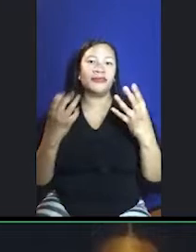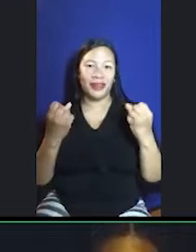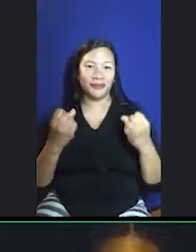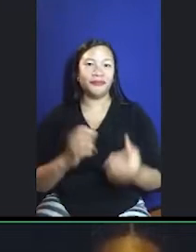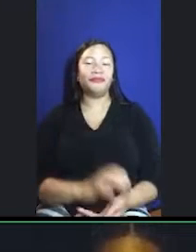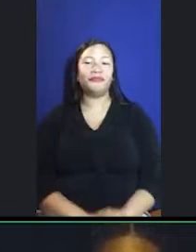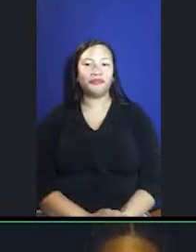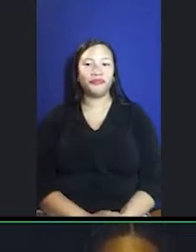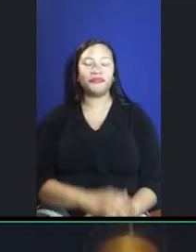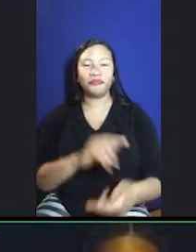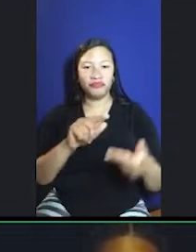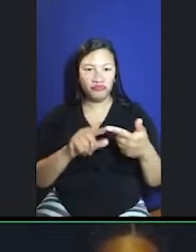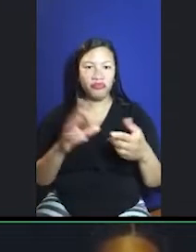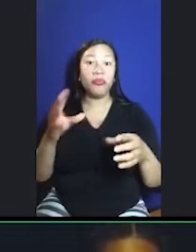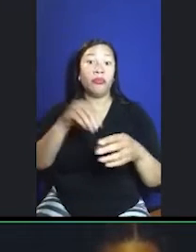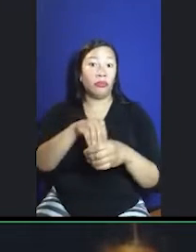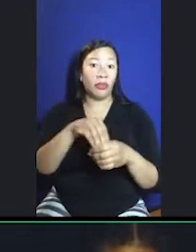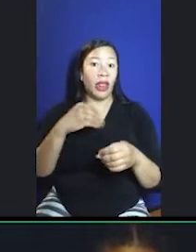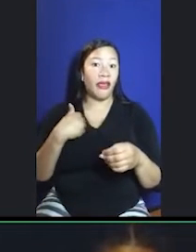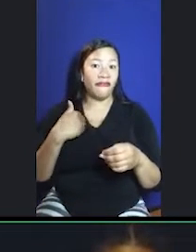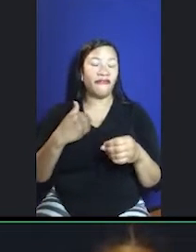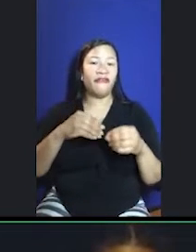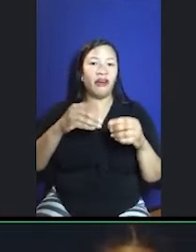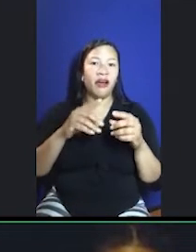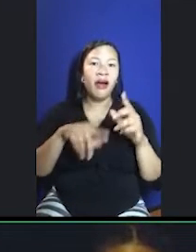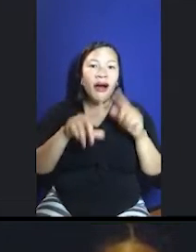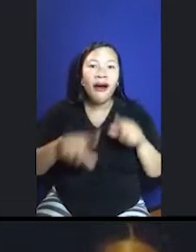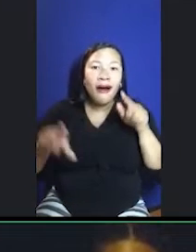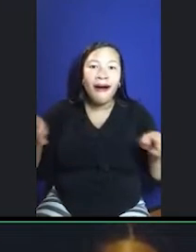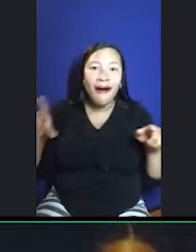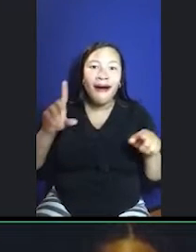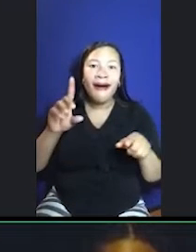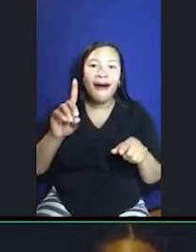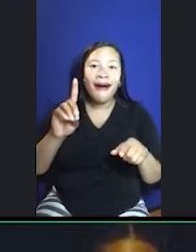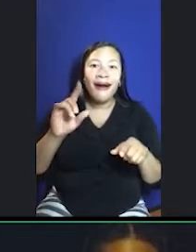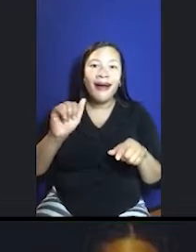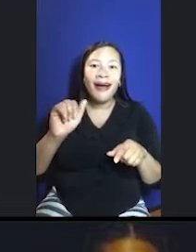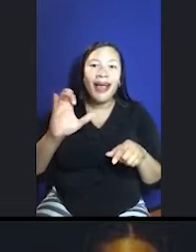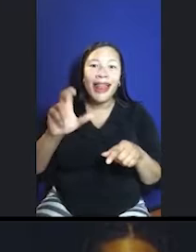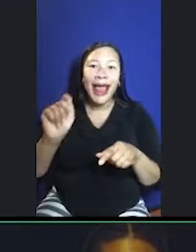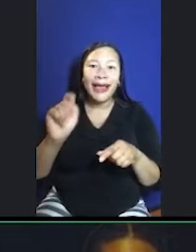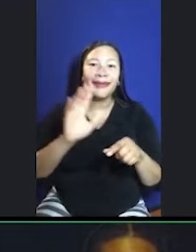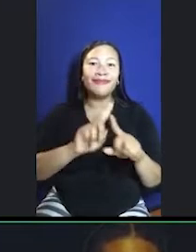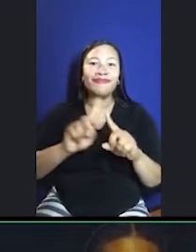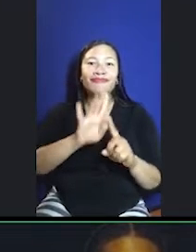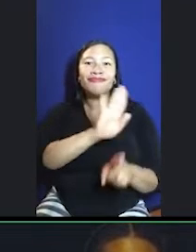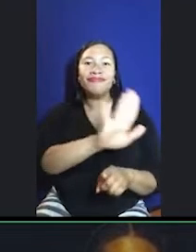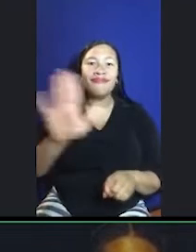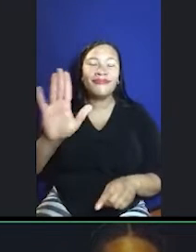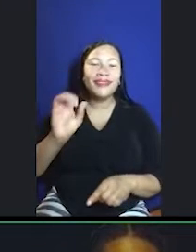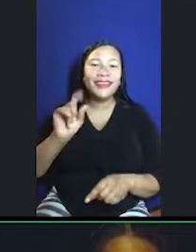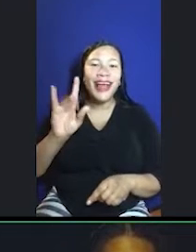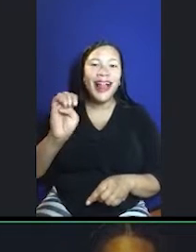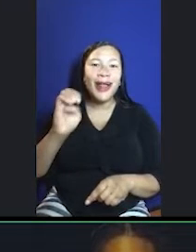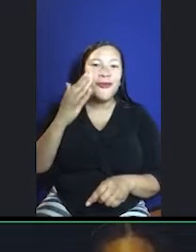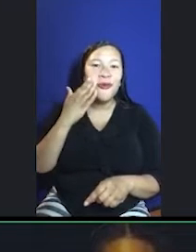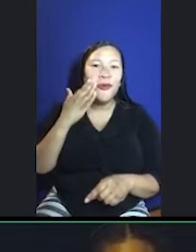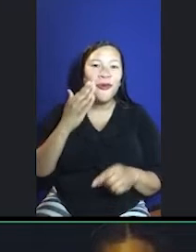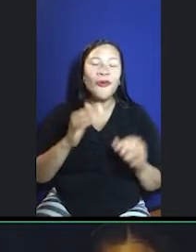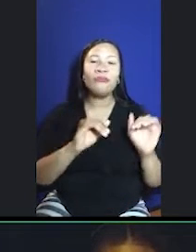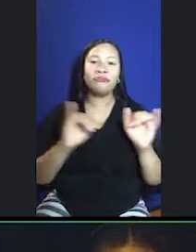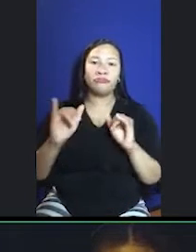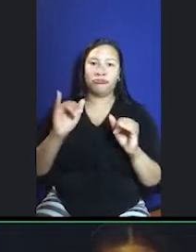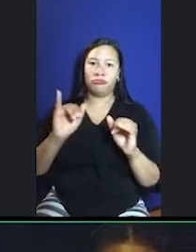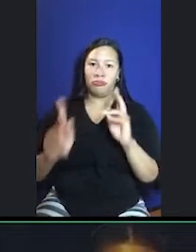and then within it, there's also variation in dialect, right? Oh wow. It's like how you have us or people from the